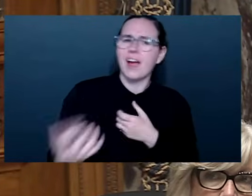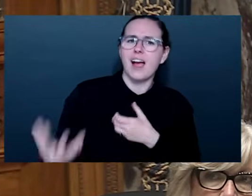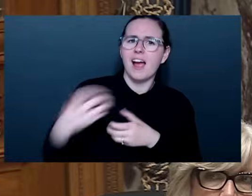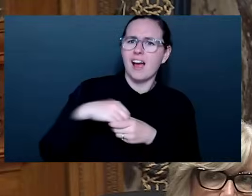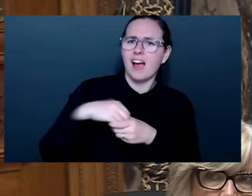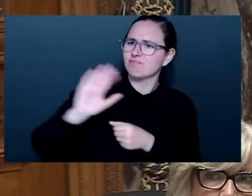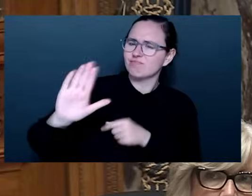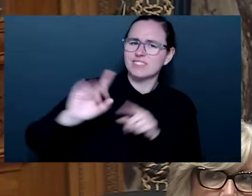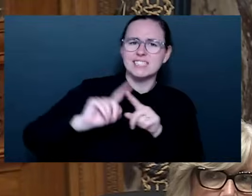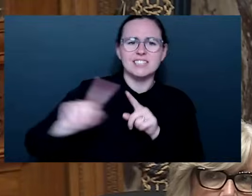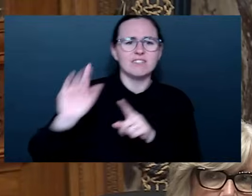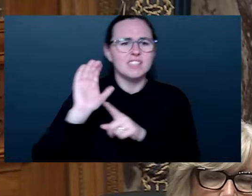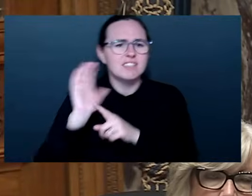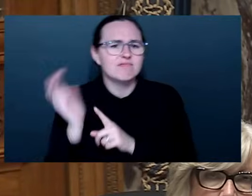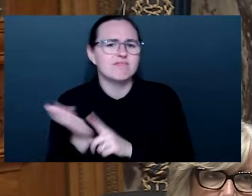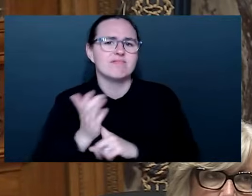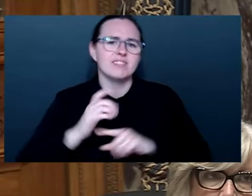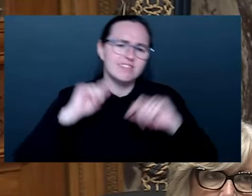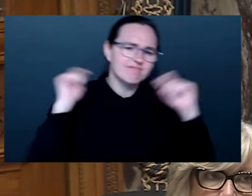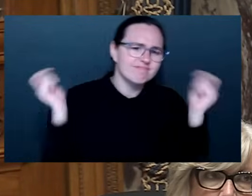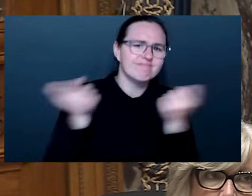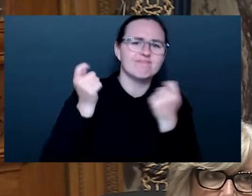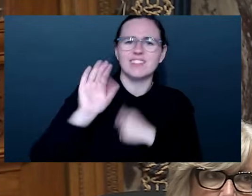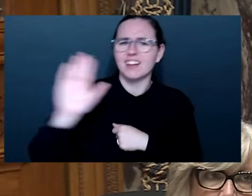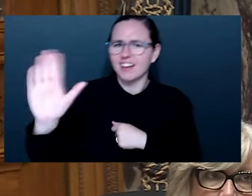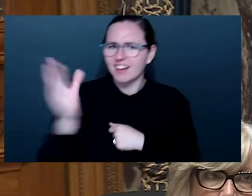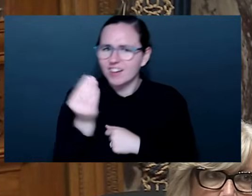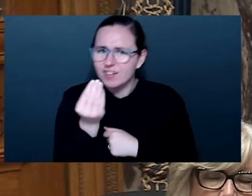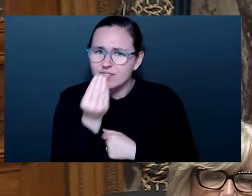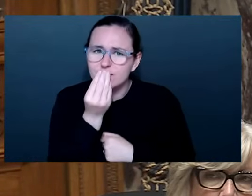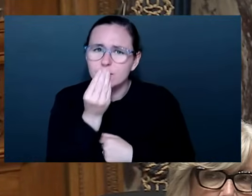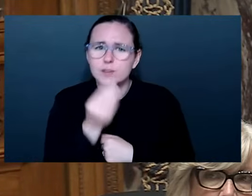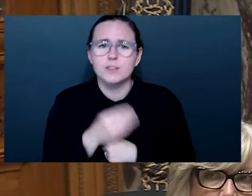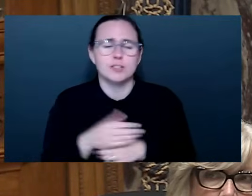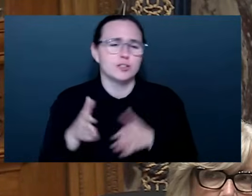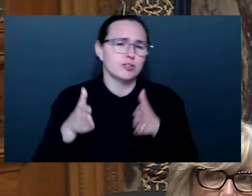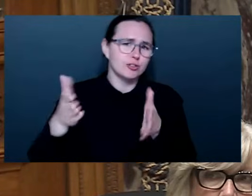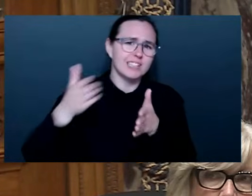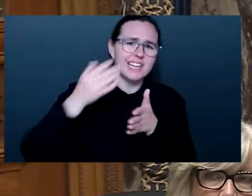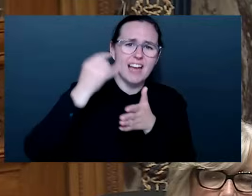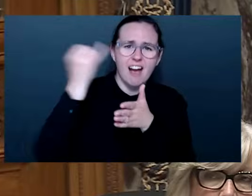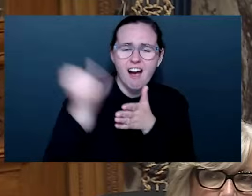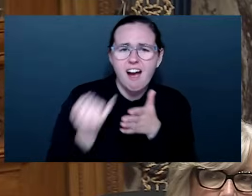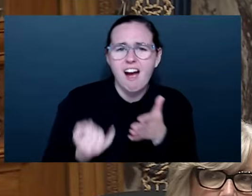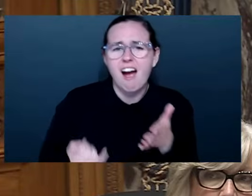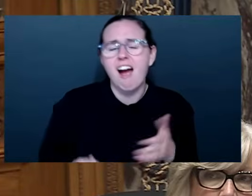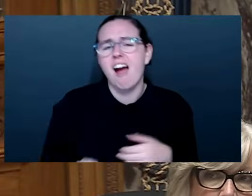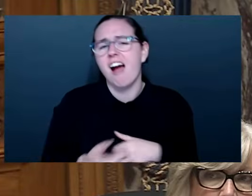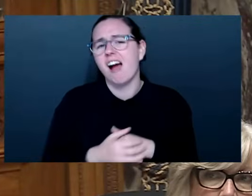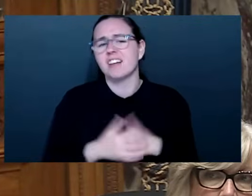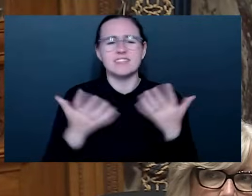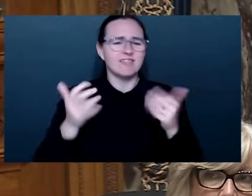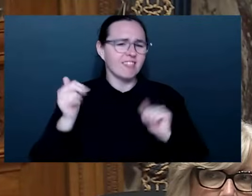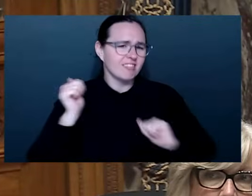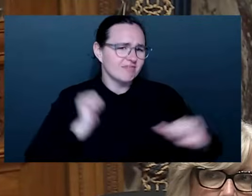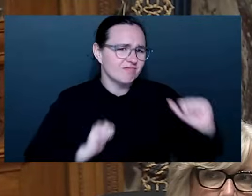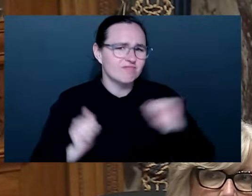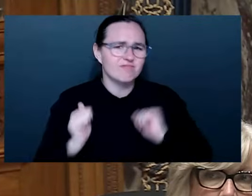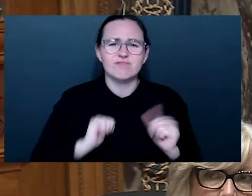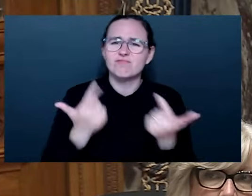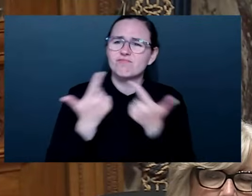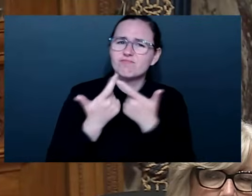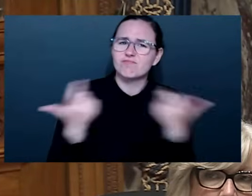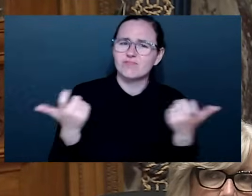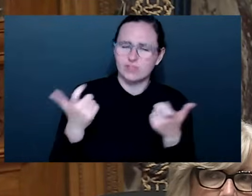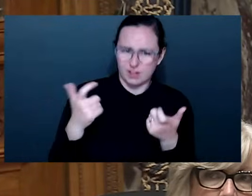appreciate different cultures and traditions. In fact, this is all the result of the immigrants in our